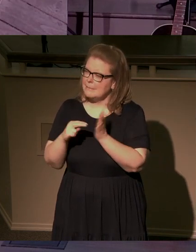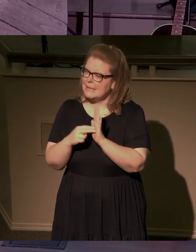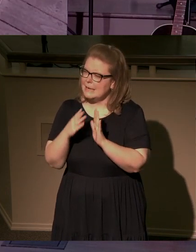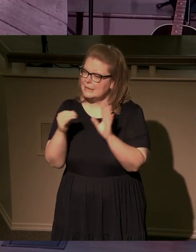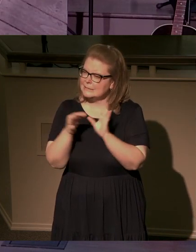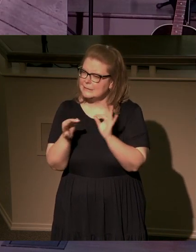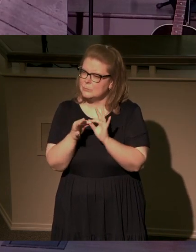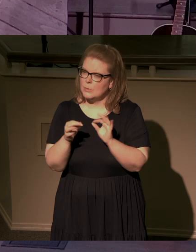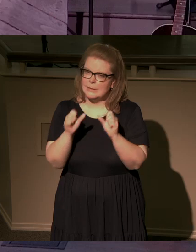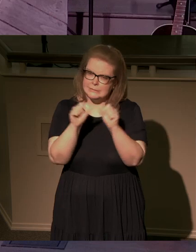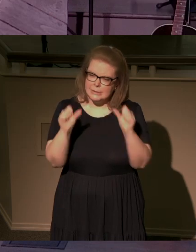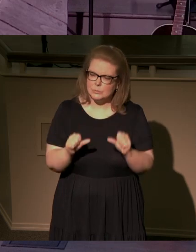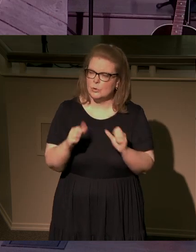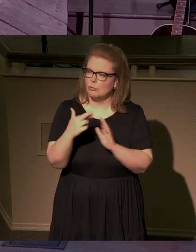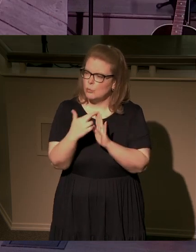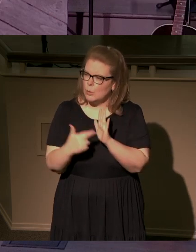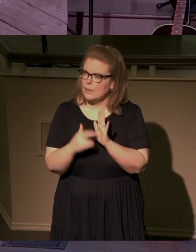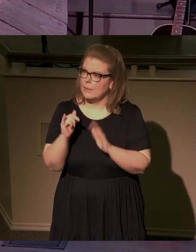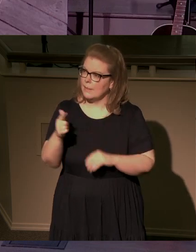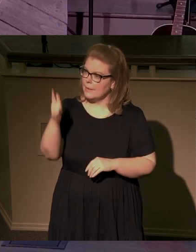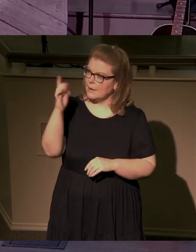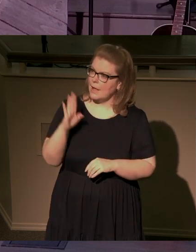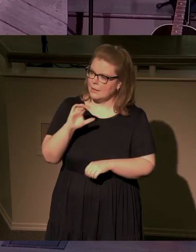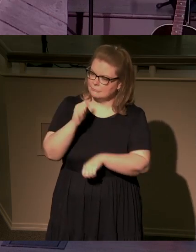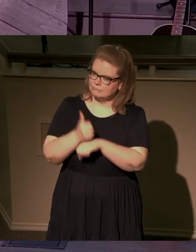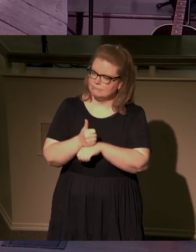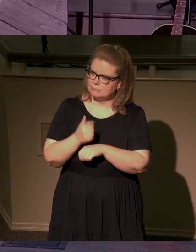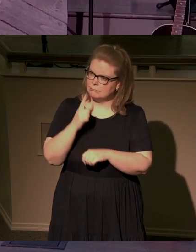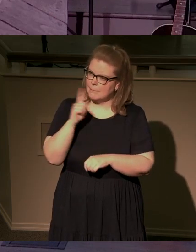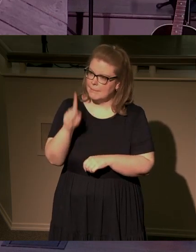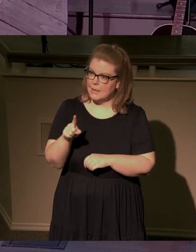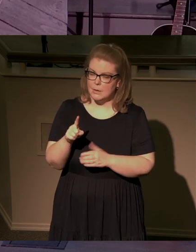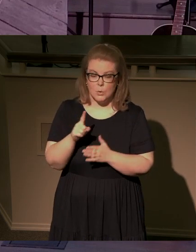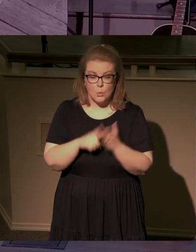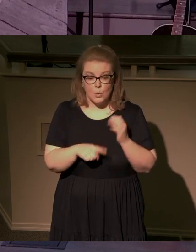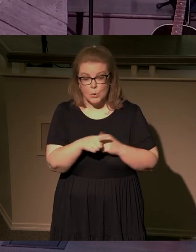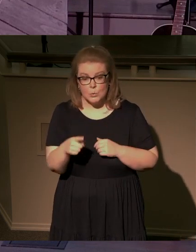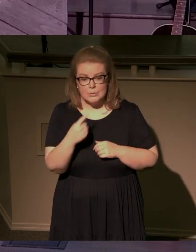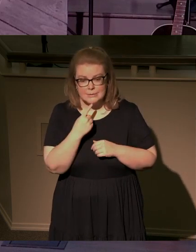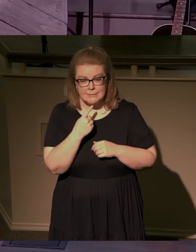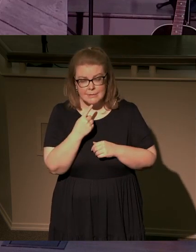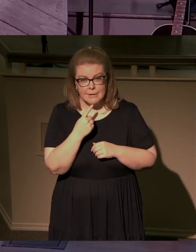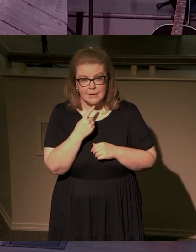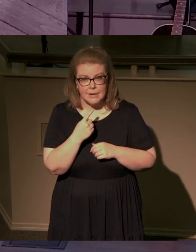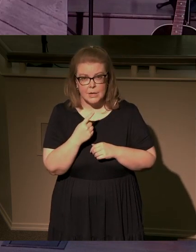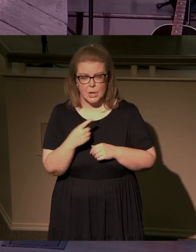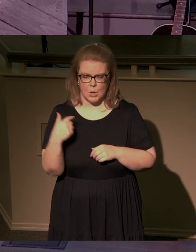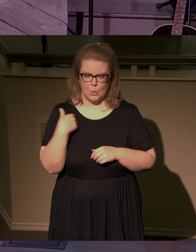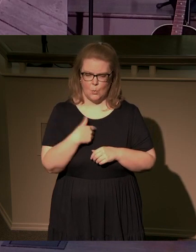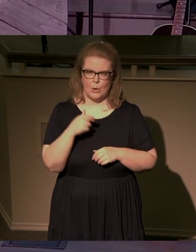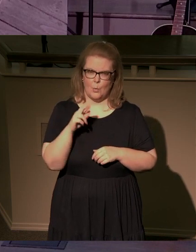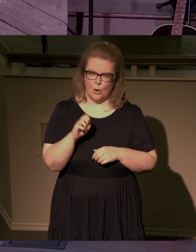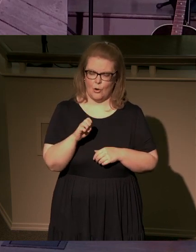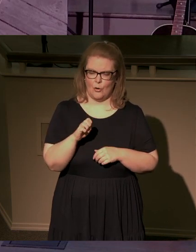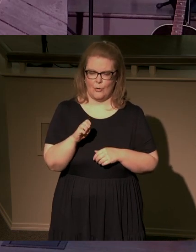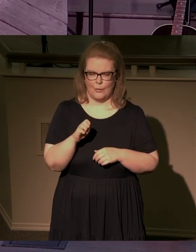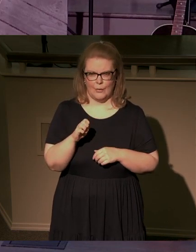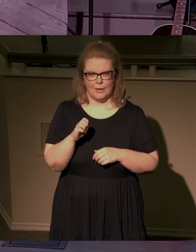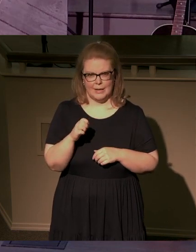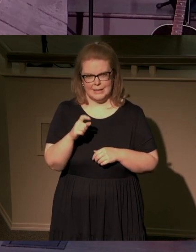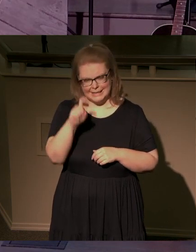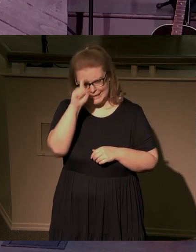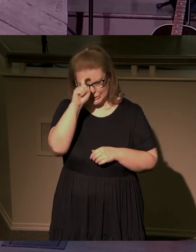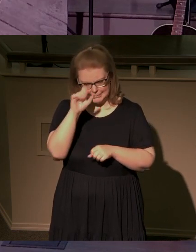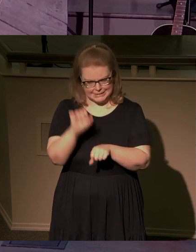testimonies and the statutes and the rules that the Lord our God has commanded you? What do you say? We were Pharaoh's slaves in Egypt, and the Lord brought